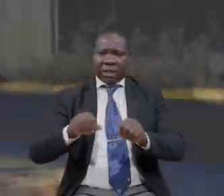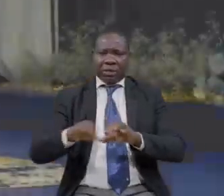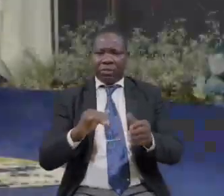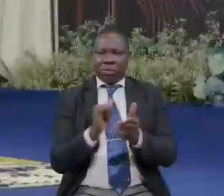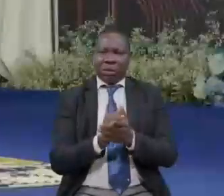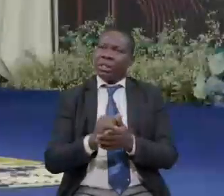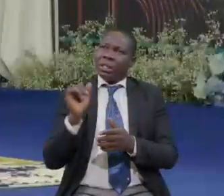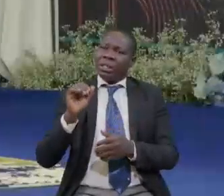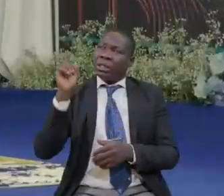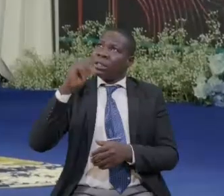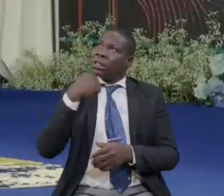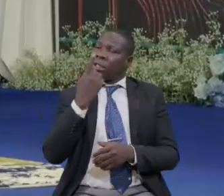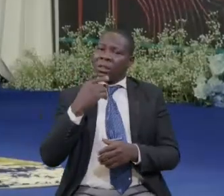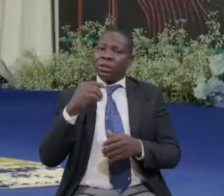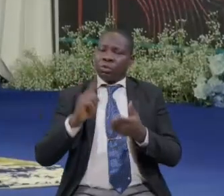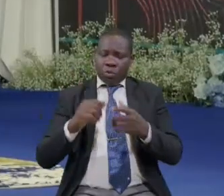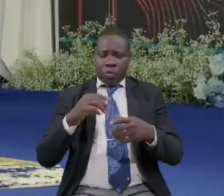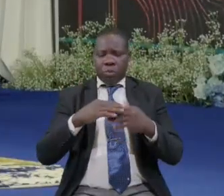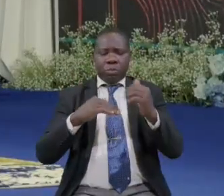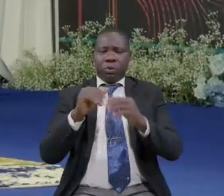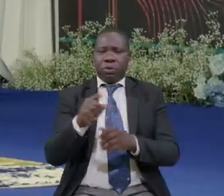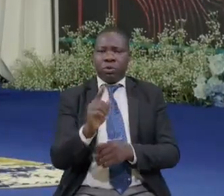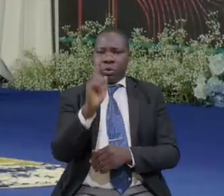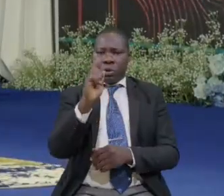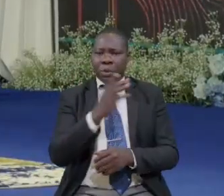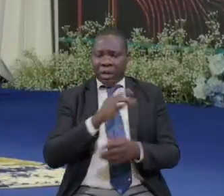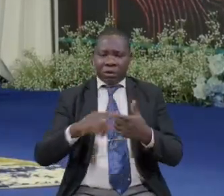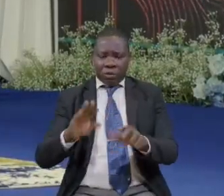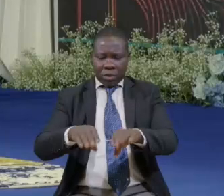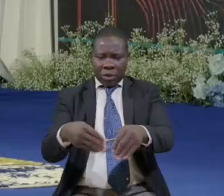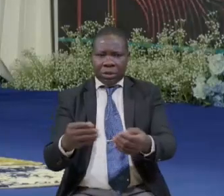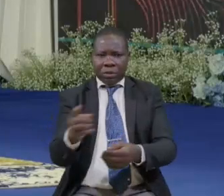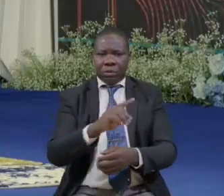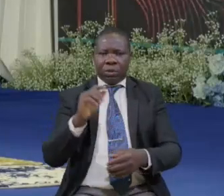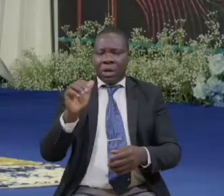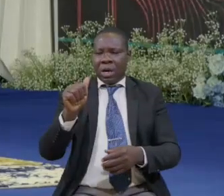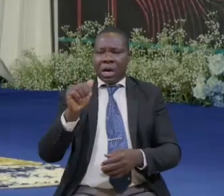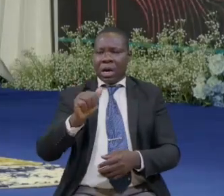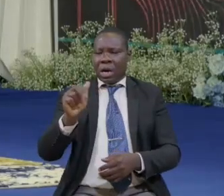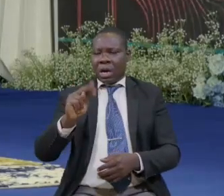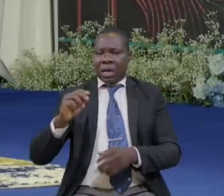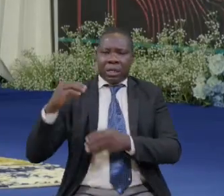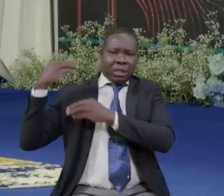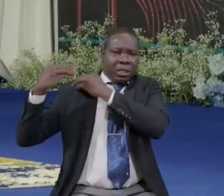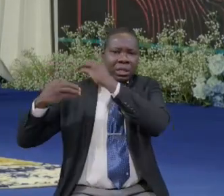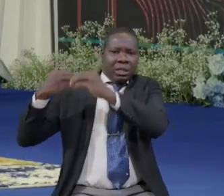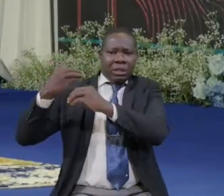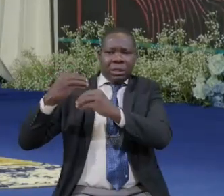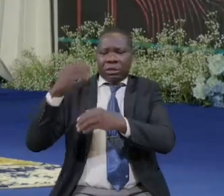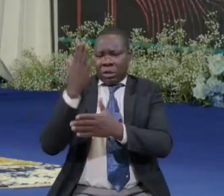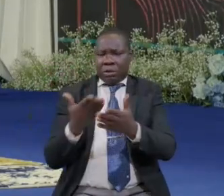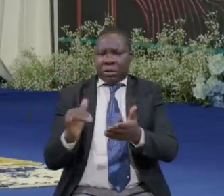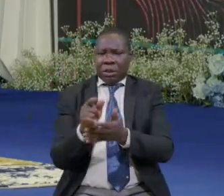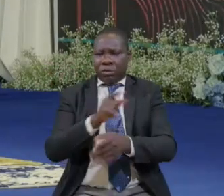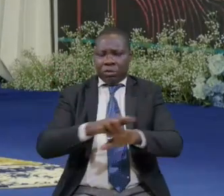you up and then to give you an inheritance. something you didn't have before, something